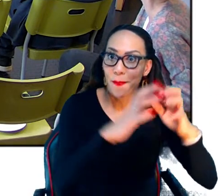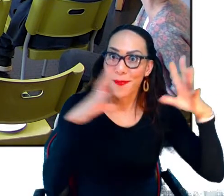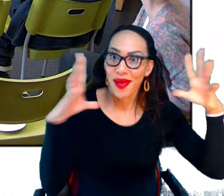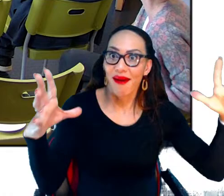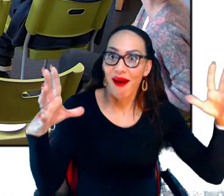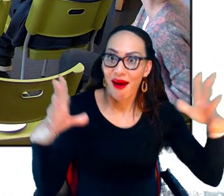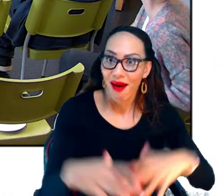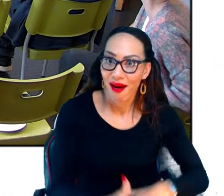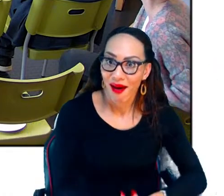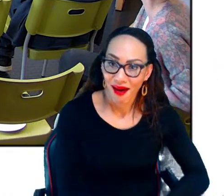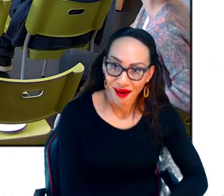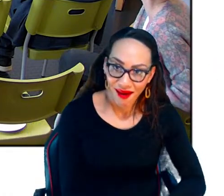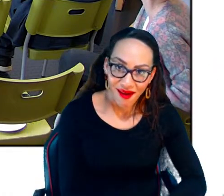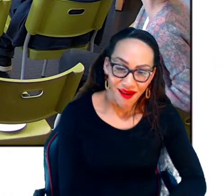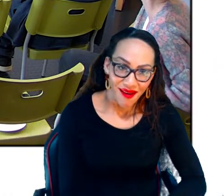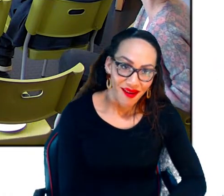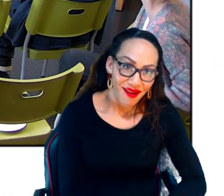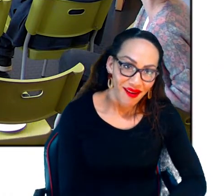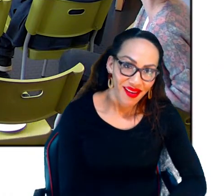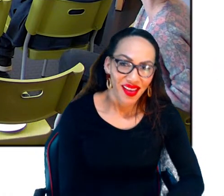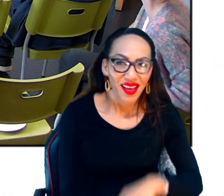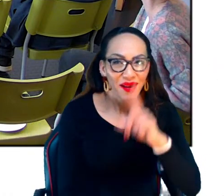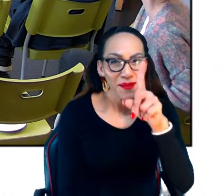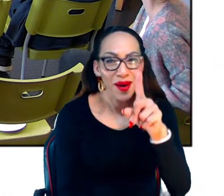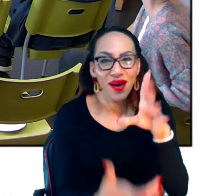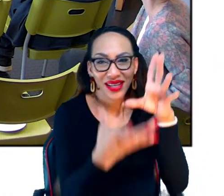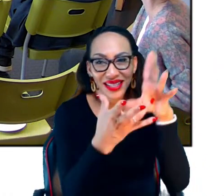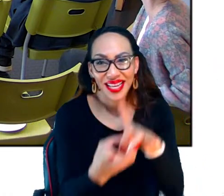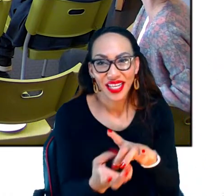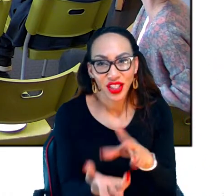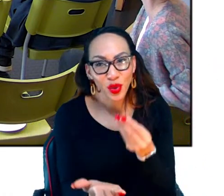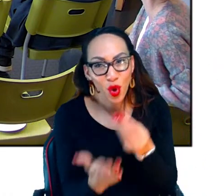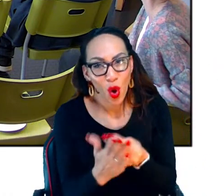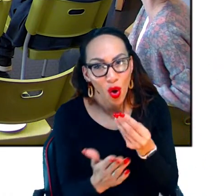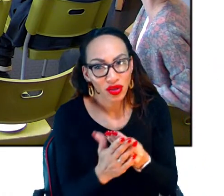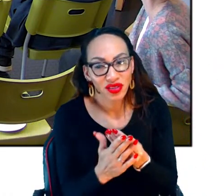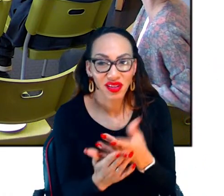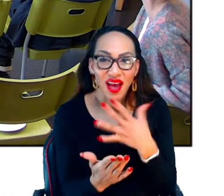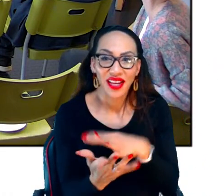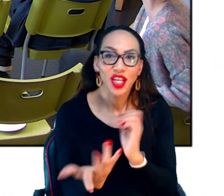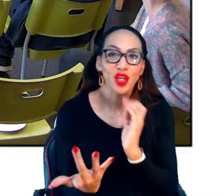It's just a matter of cost, really, and getting funding for that and where to